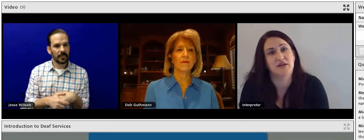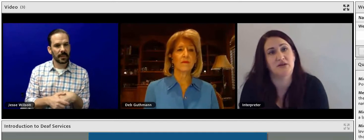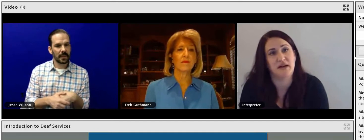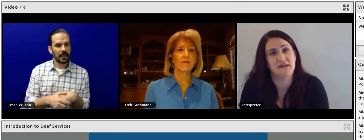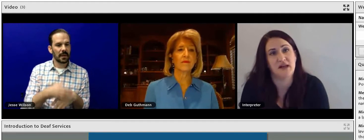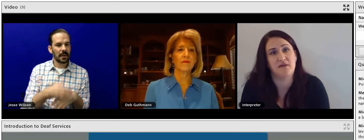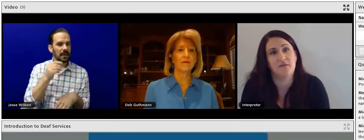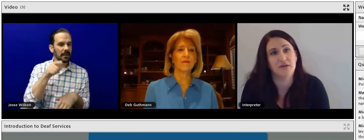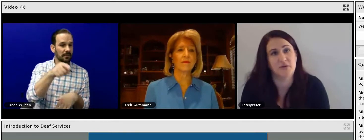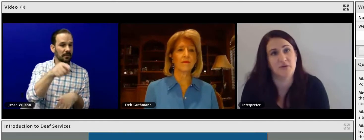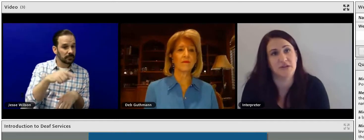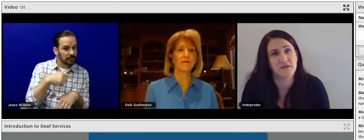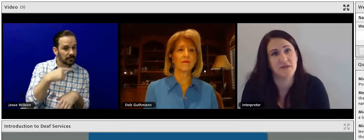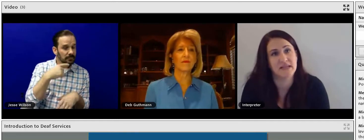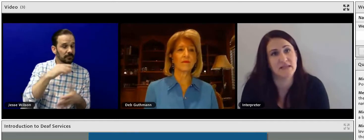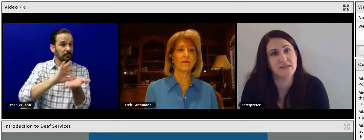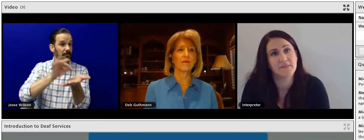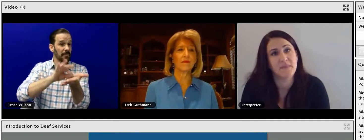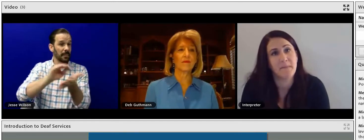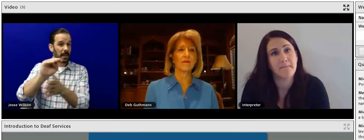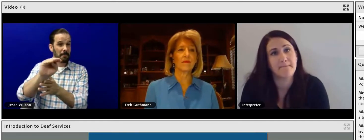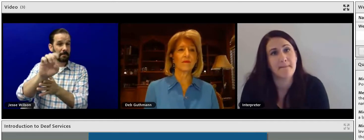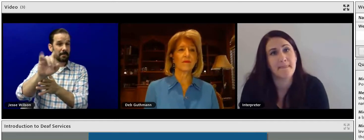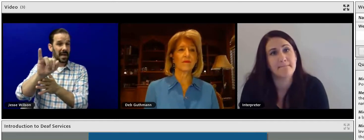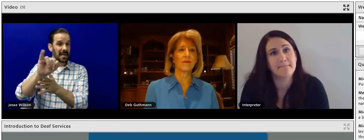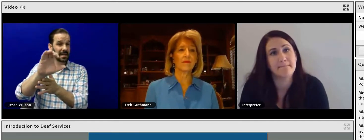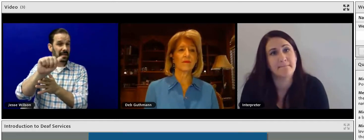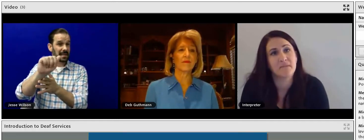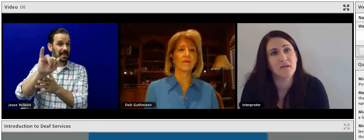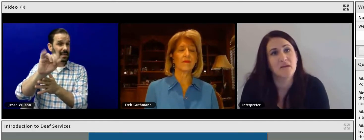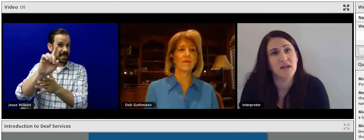those centers to utilize that for interpreter services.